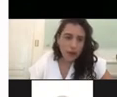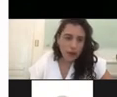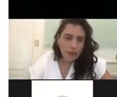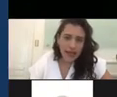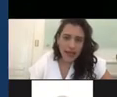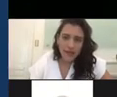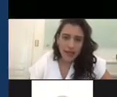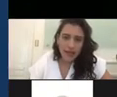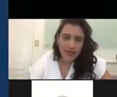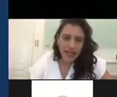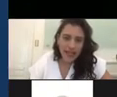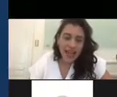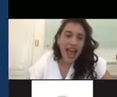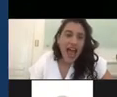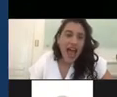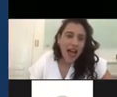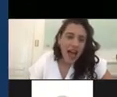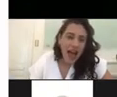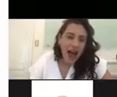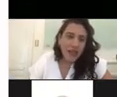un problema con su audio.